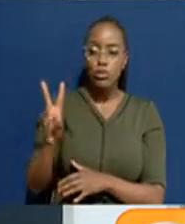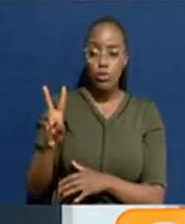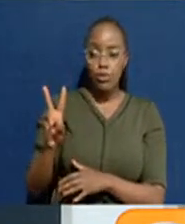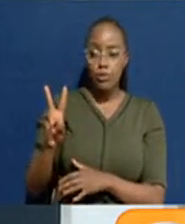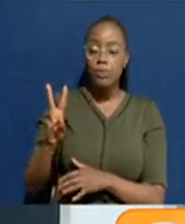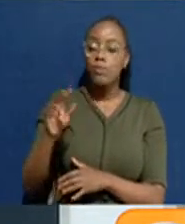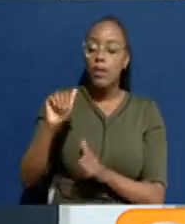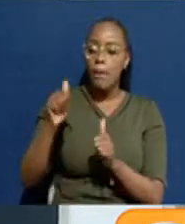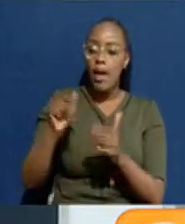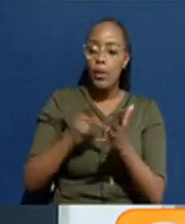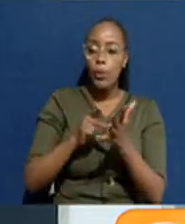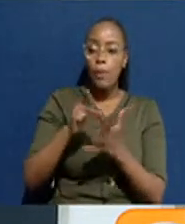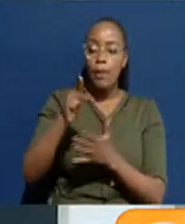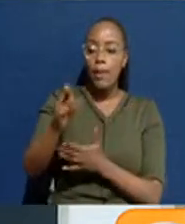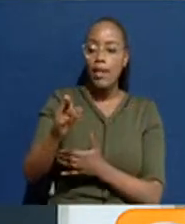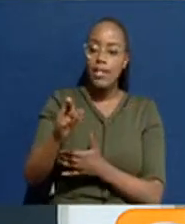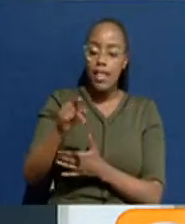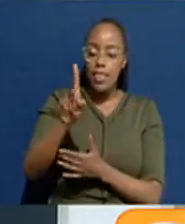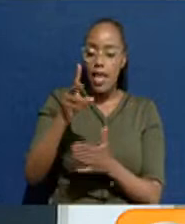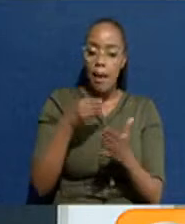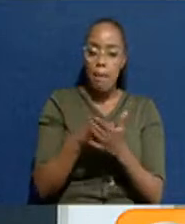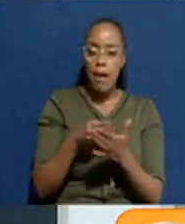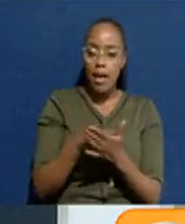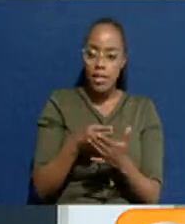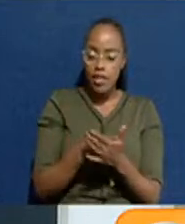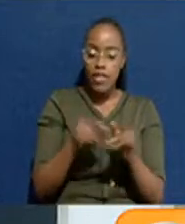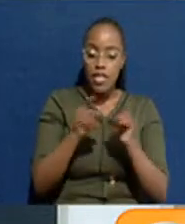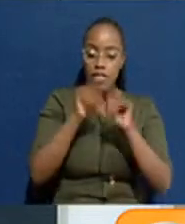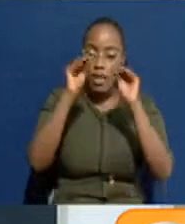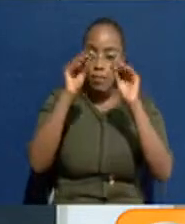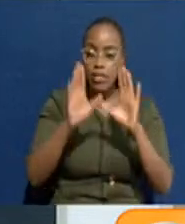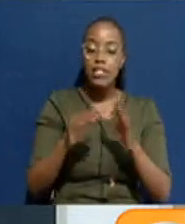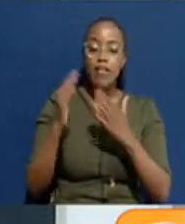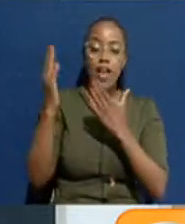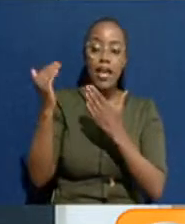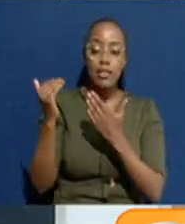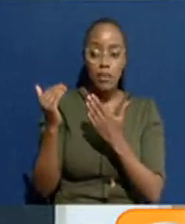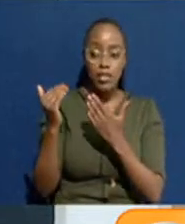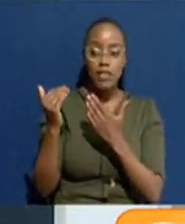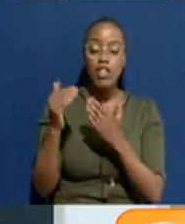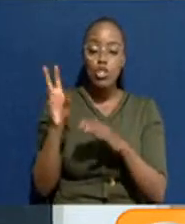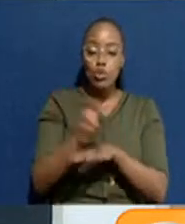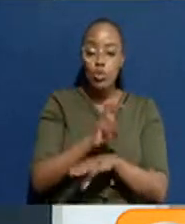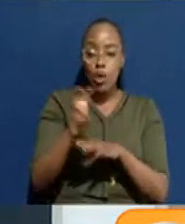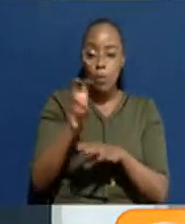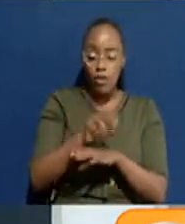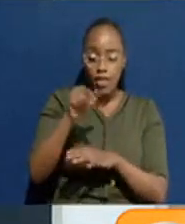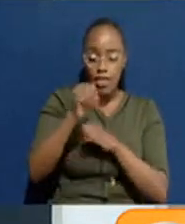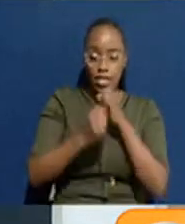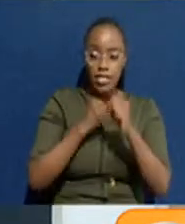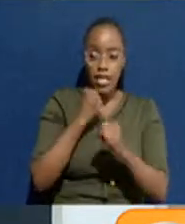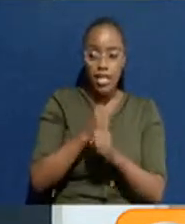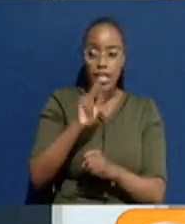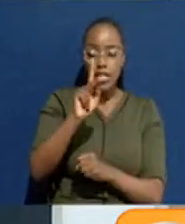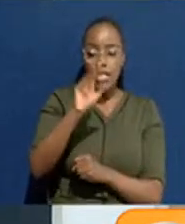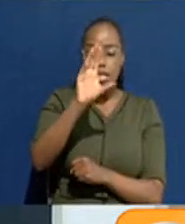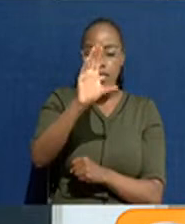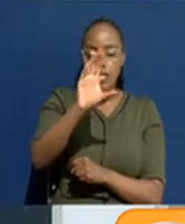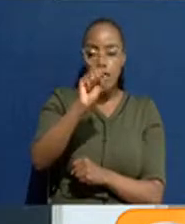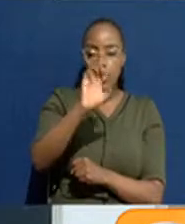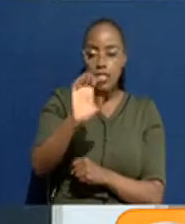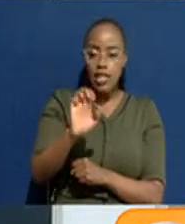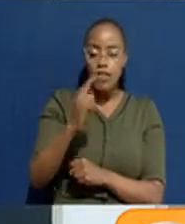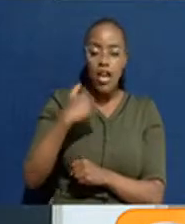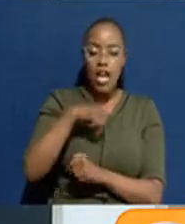2022 are yet to be paid their dues. The same teachers are expected to supervise this year's KCSE. We